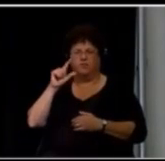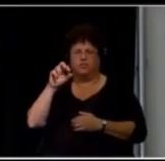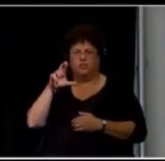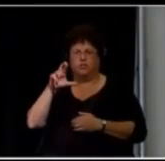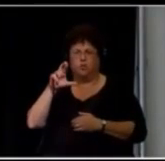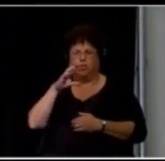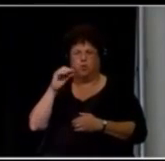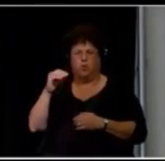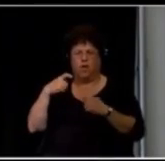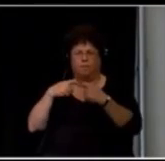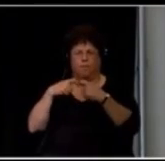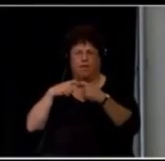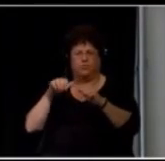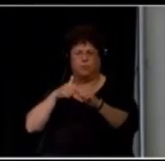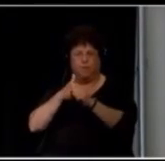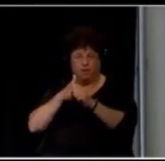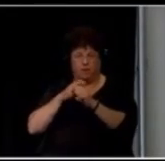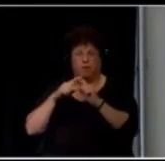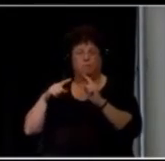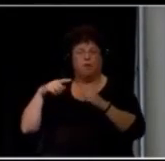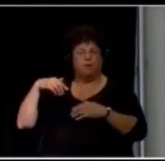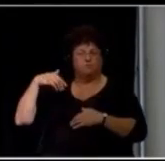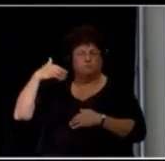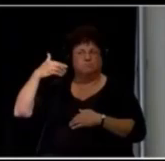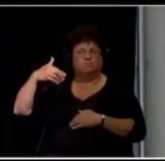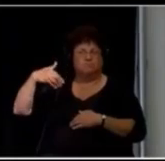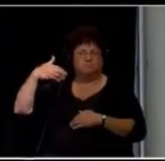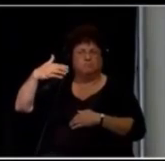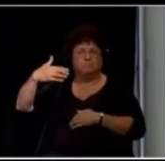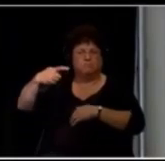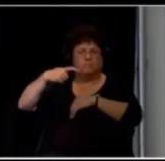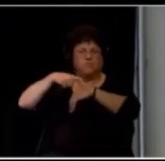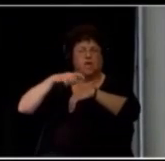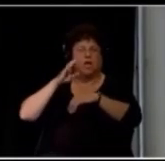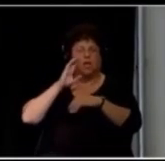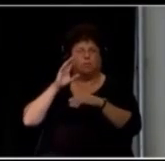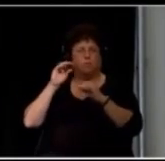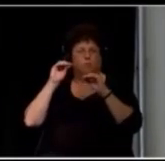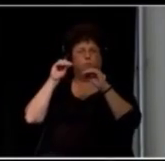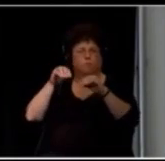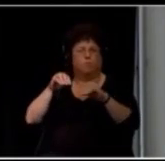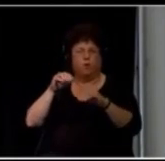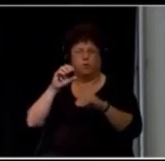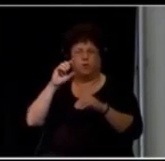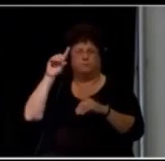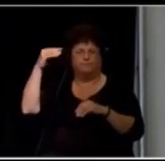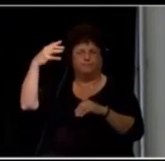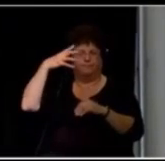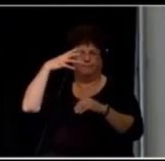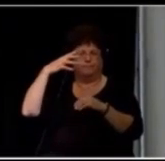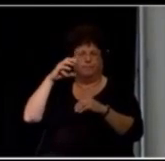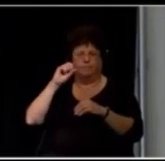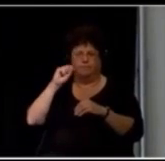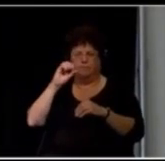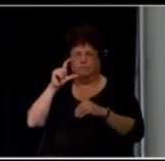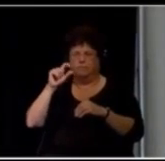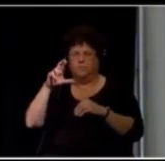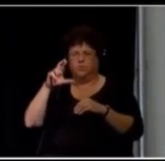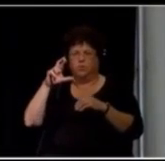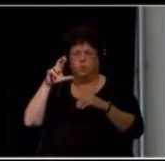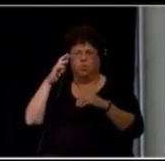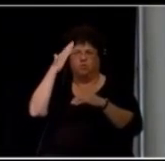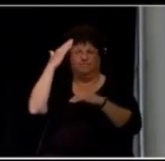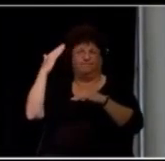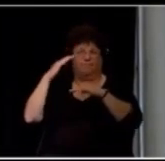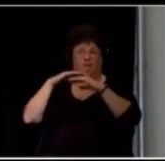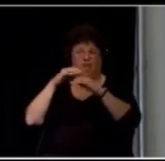and a battery backup. But over time, we're gonna put solar over every